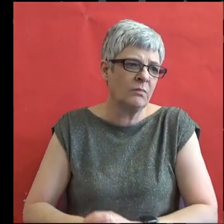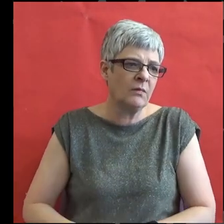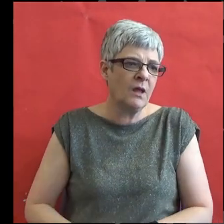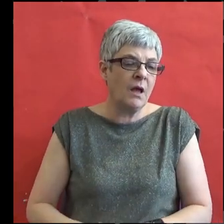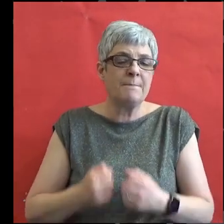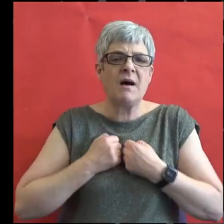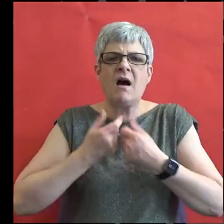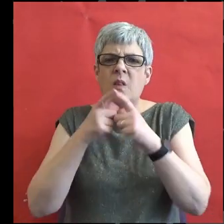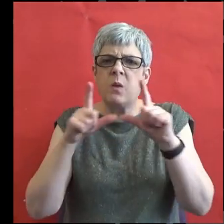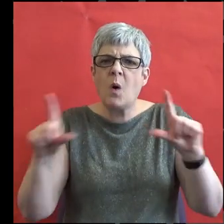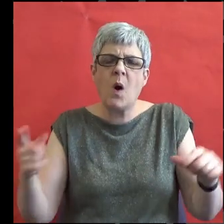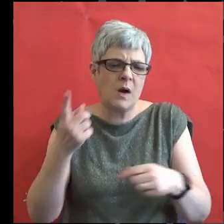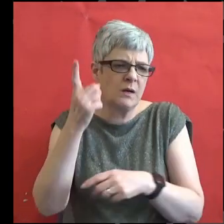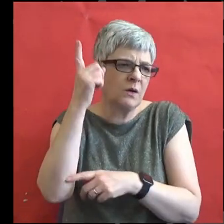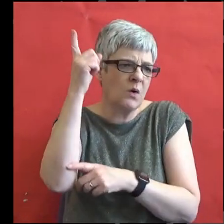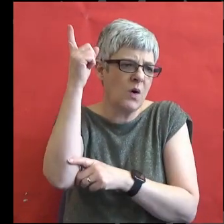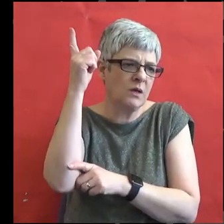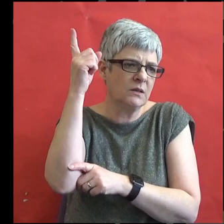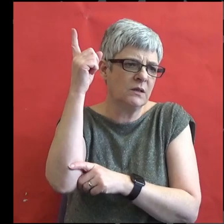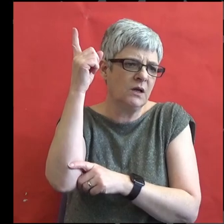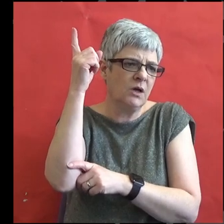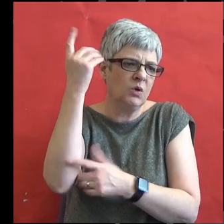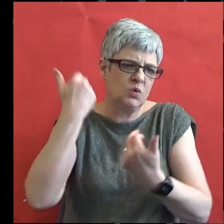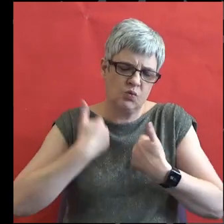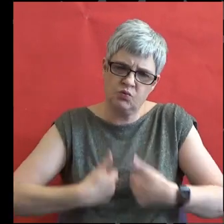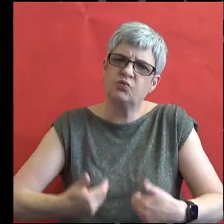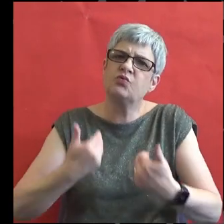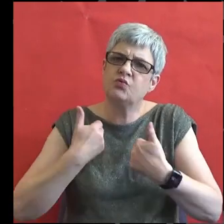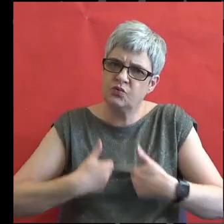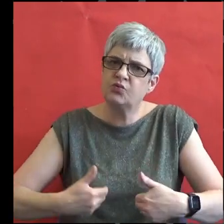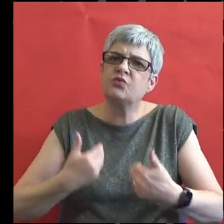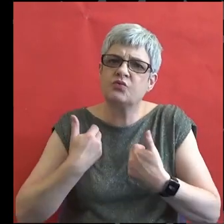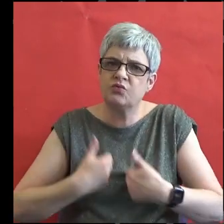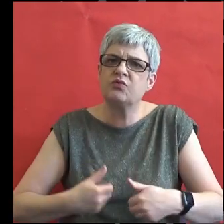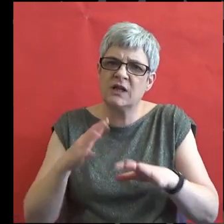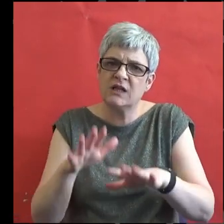My Lord and God, you